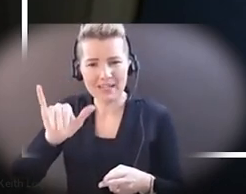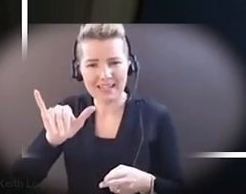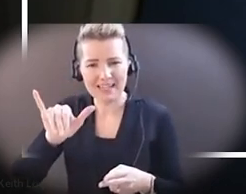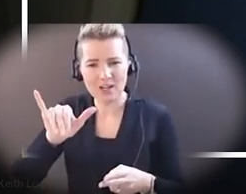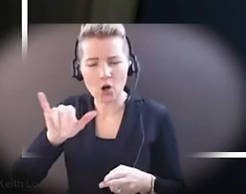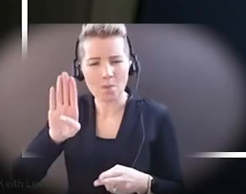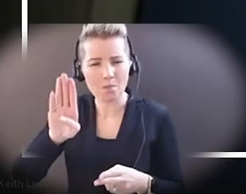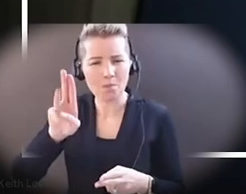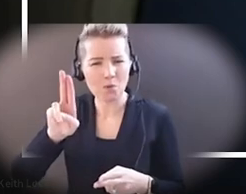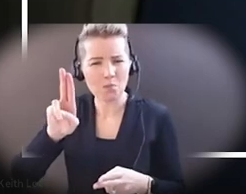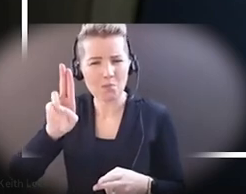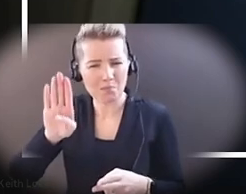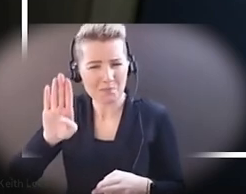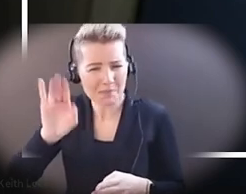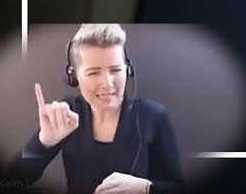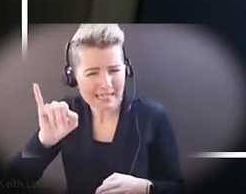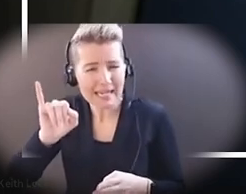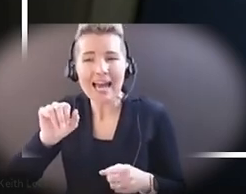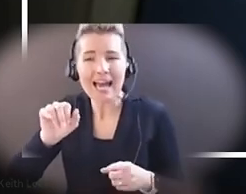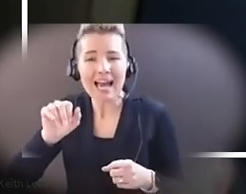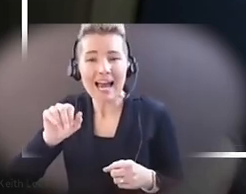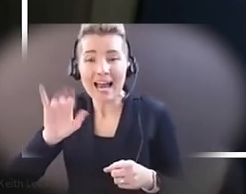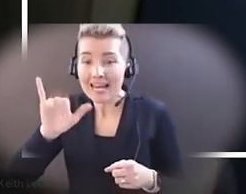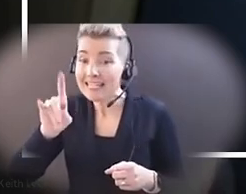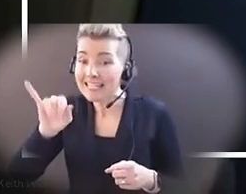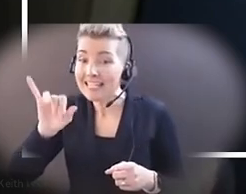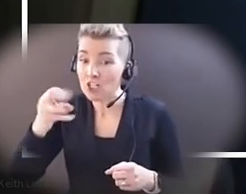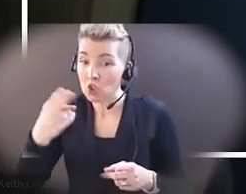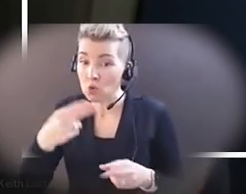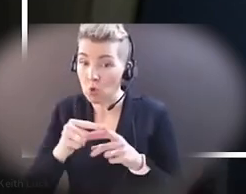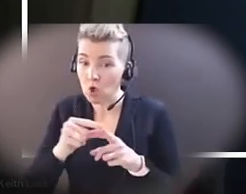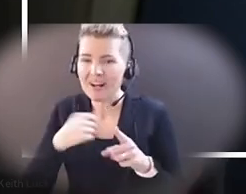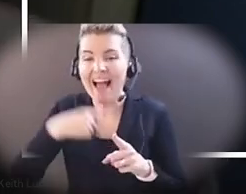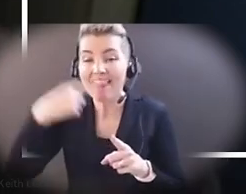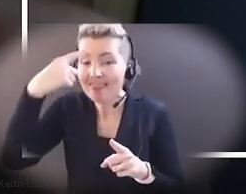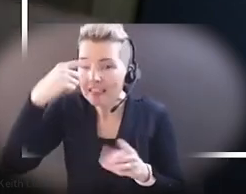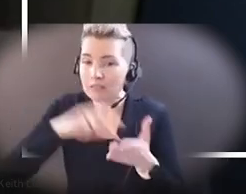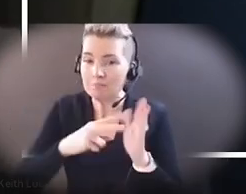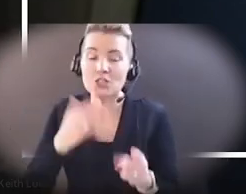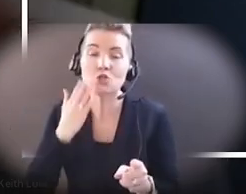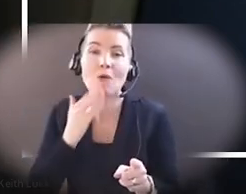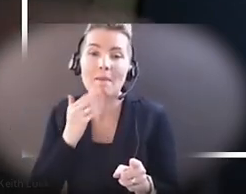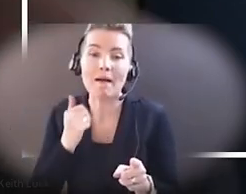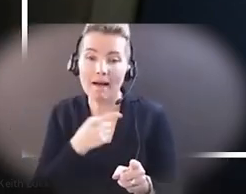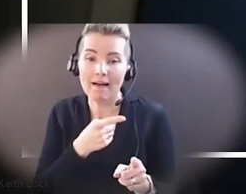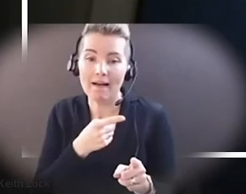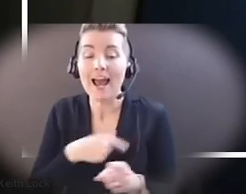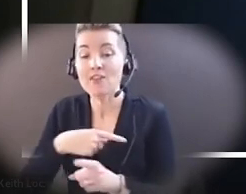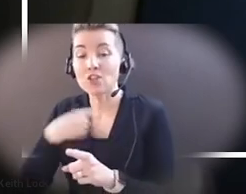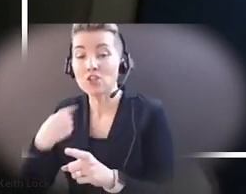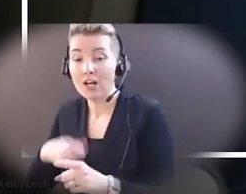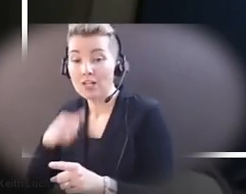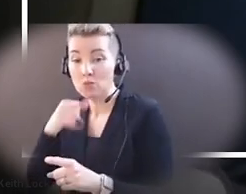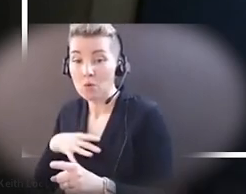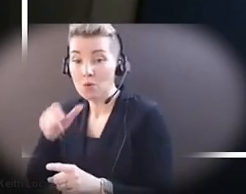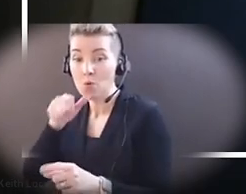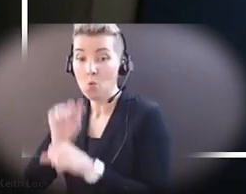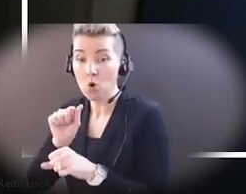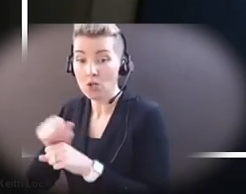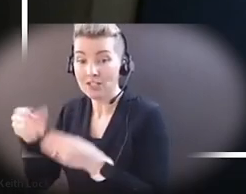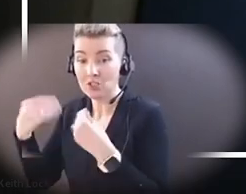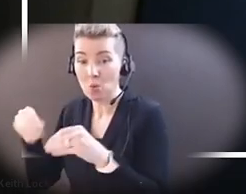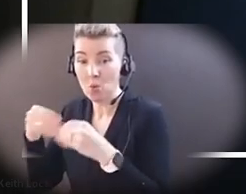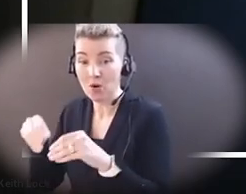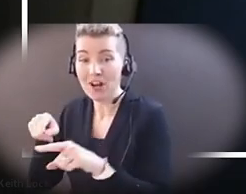Yiddish means grandma. And then one of the Chinese women who worked at the store, she said she